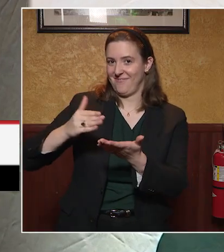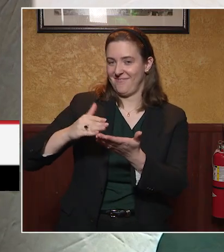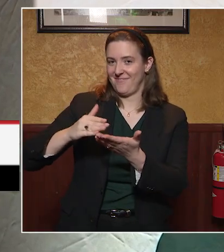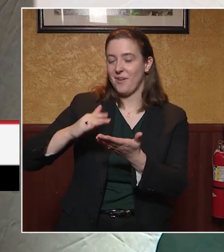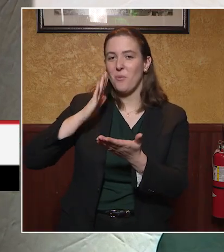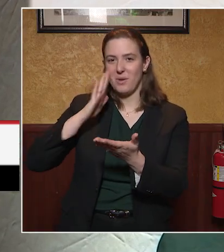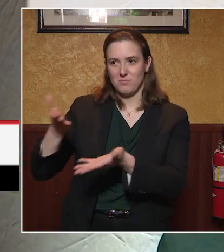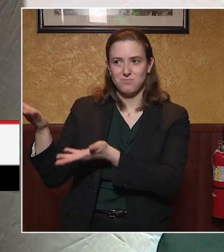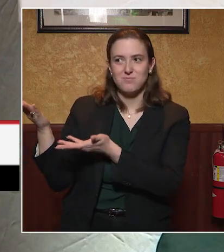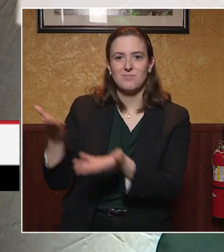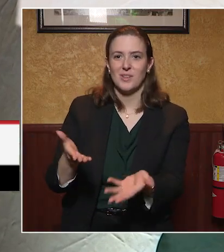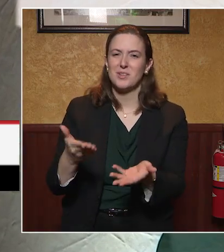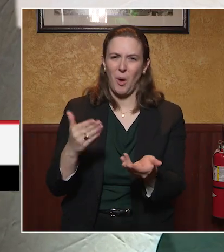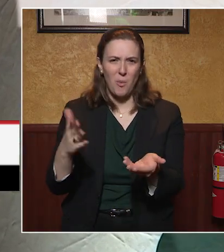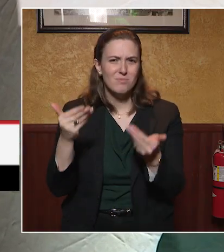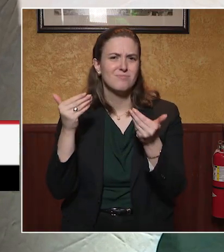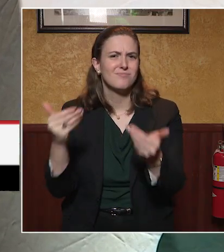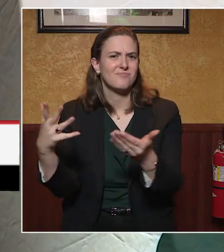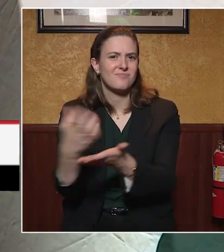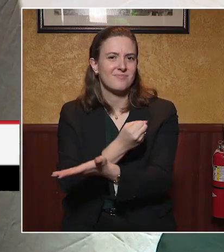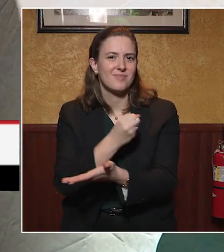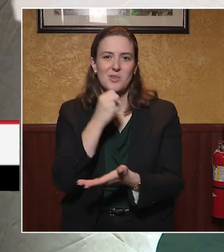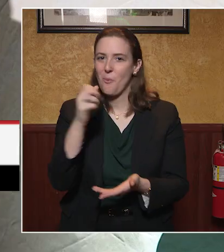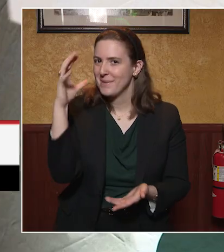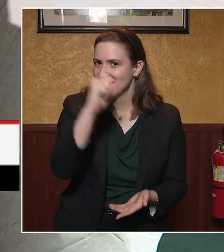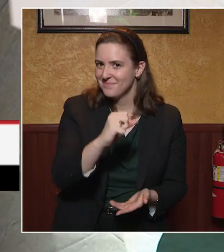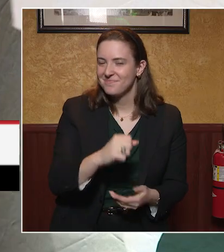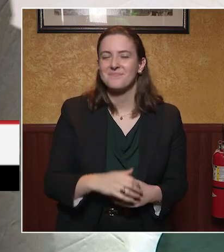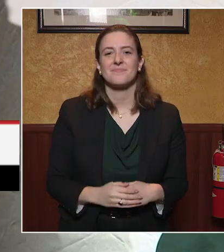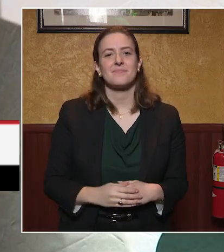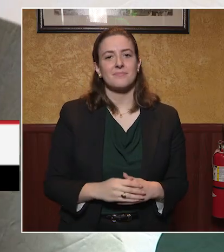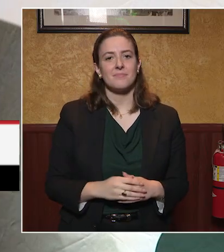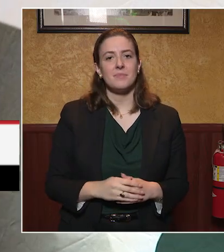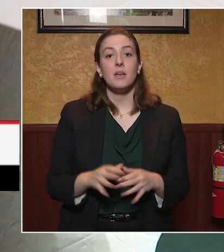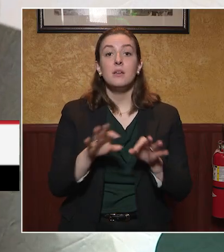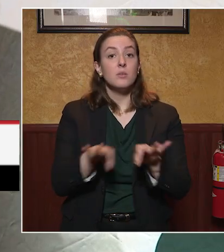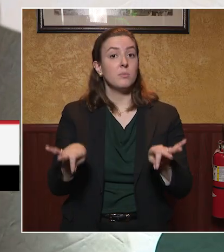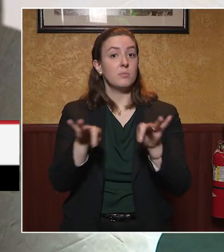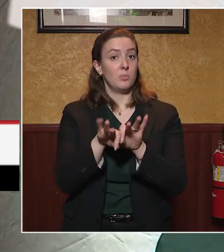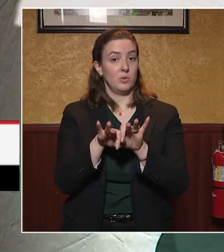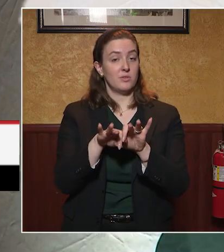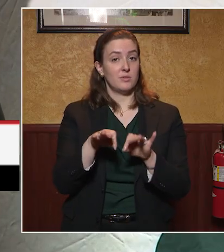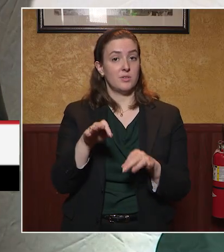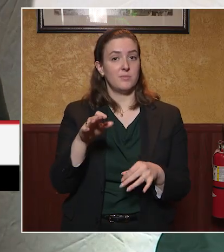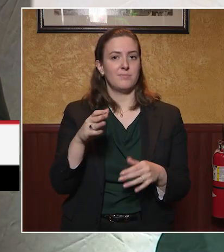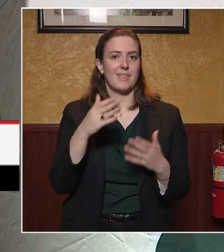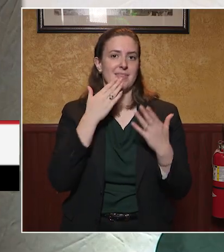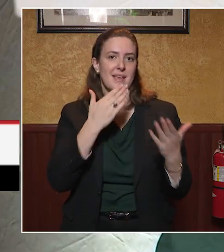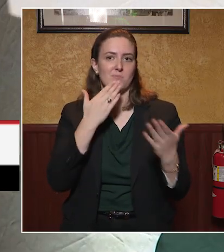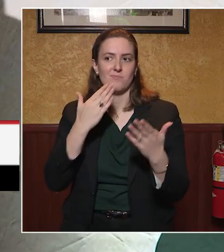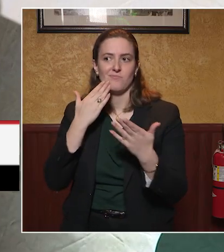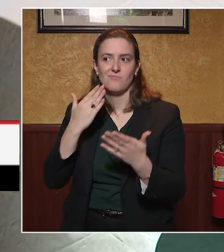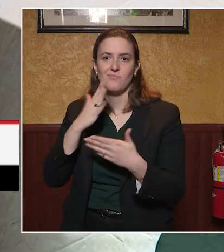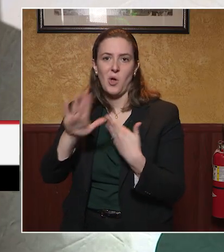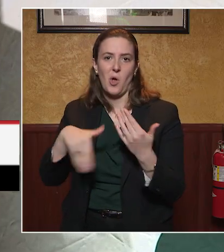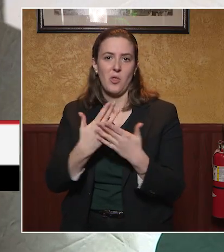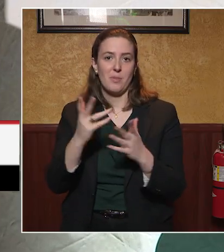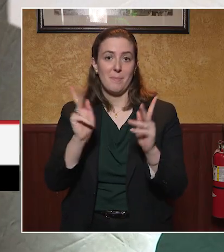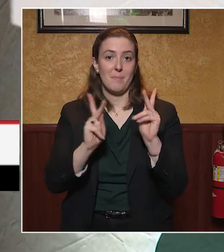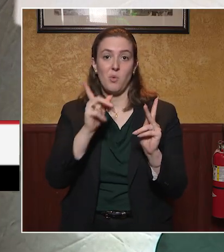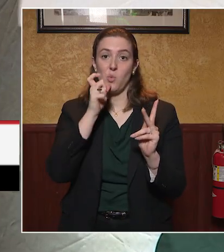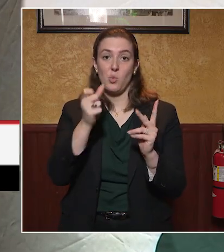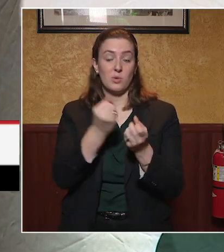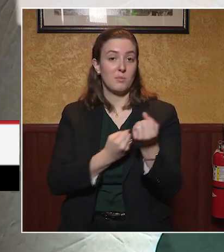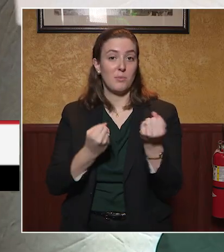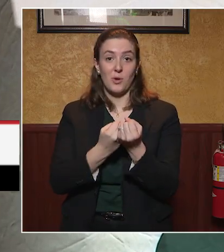be something to experience. Now, it's also important to say a quick thank you to the people who make this market happen, and that is our